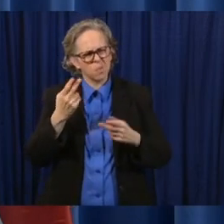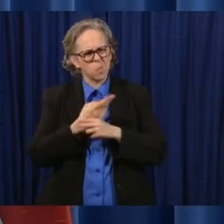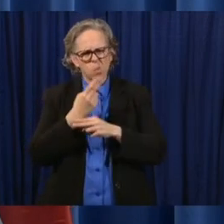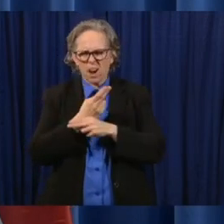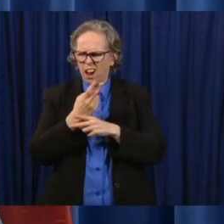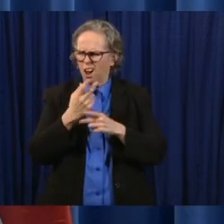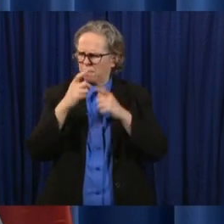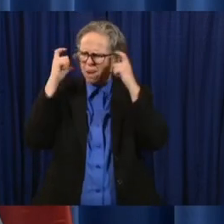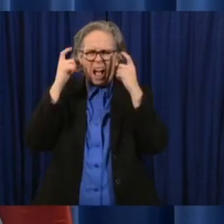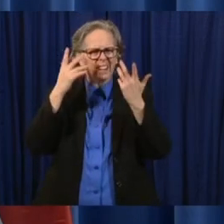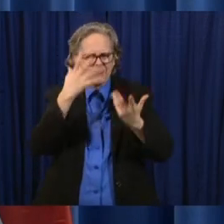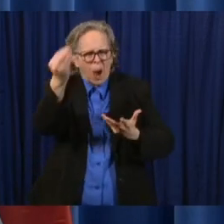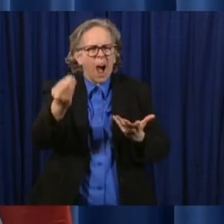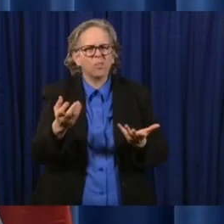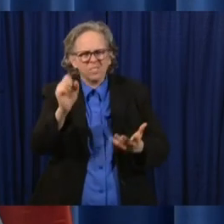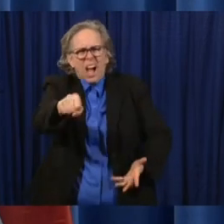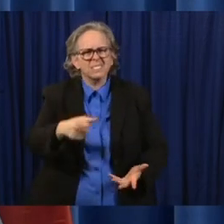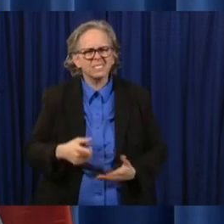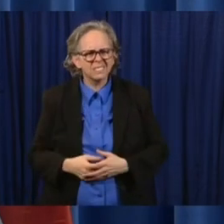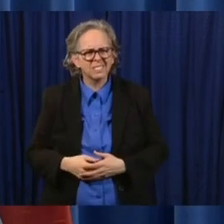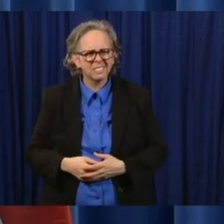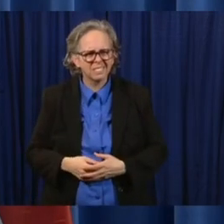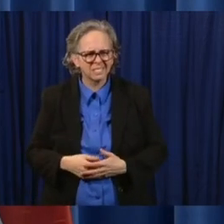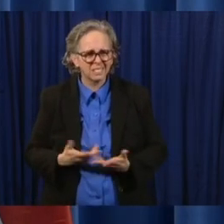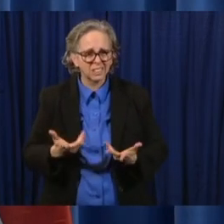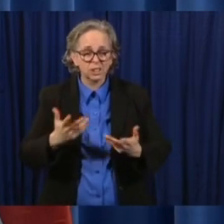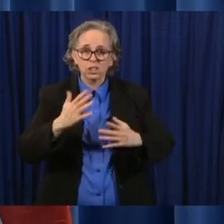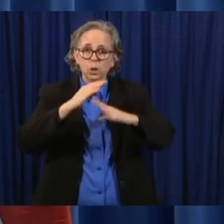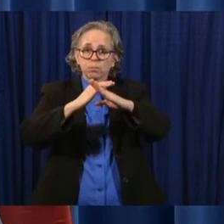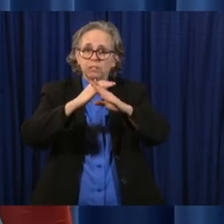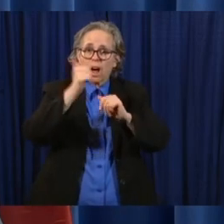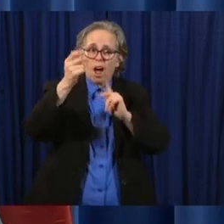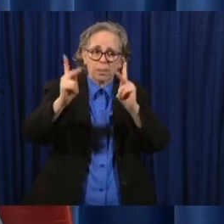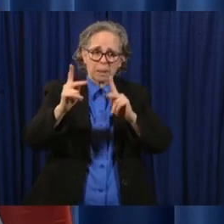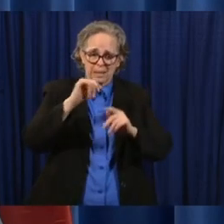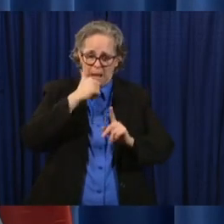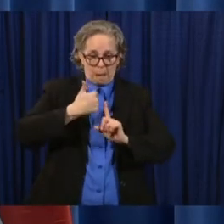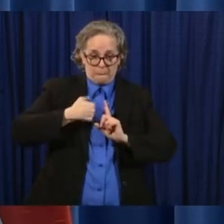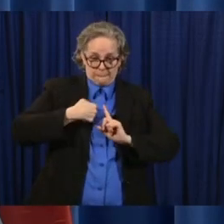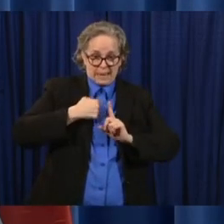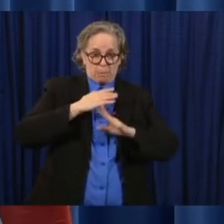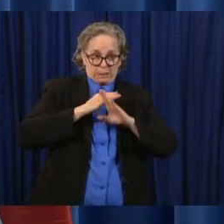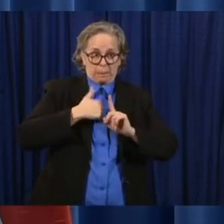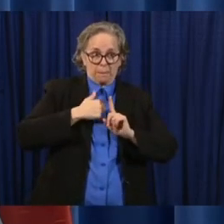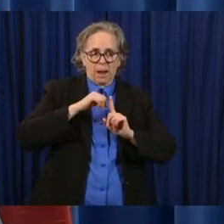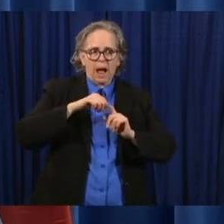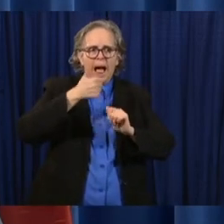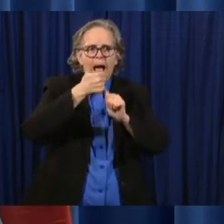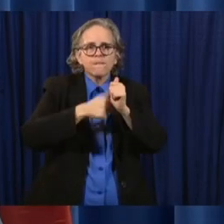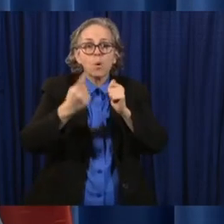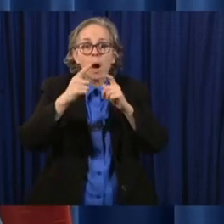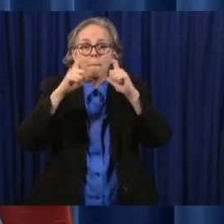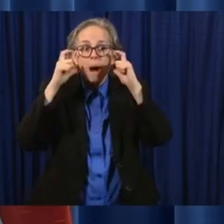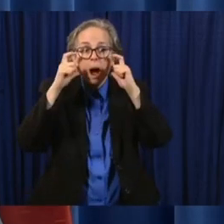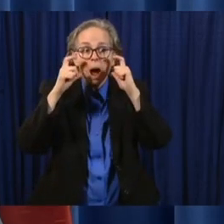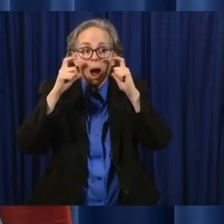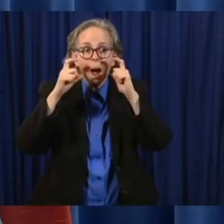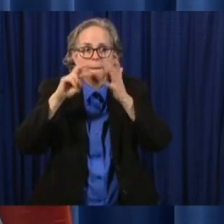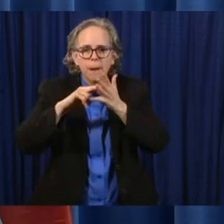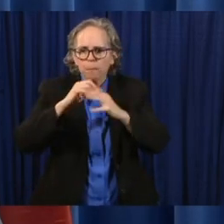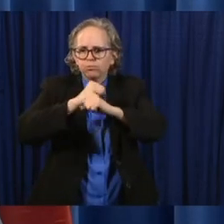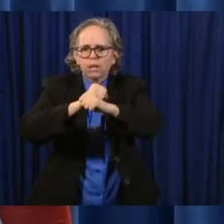is more for the protection of everybody else than it is for you, but if everyone's doing it, then it's reciprocal.